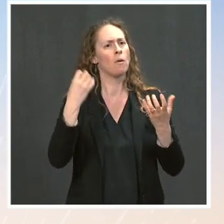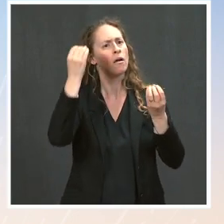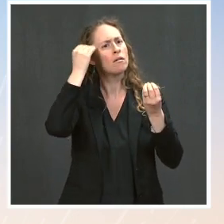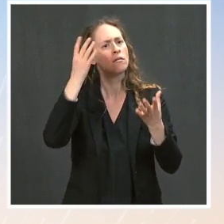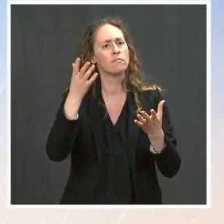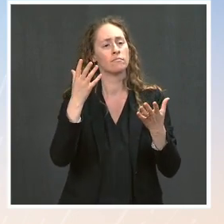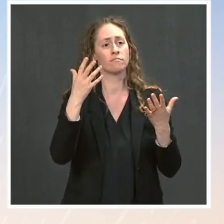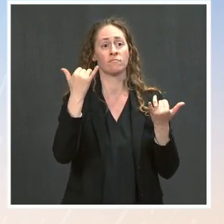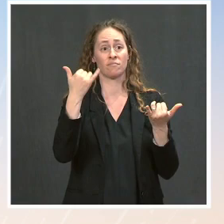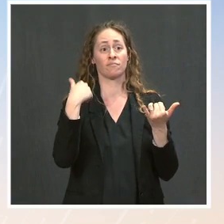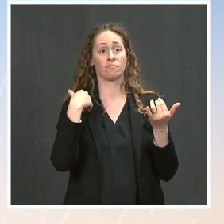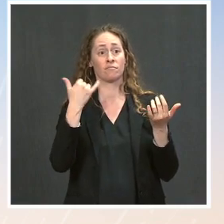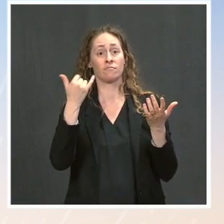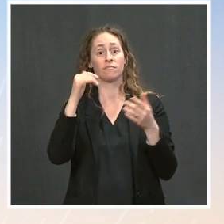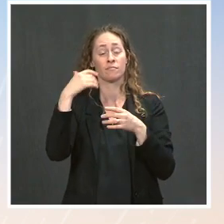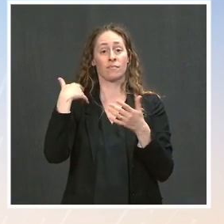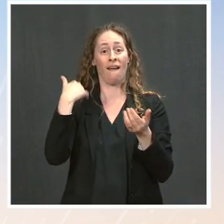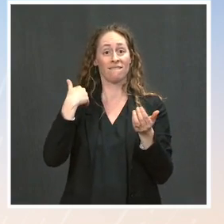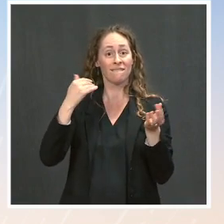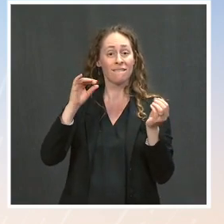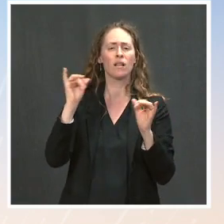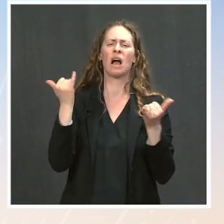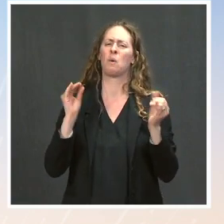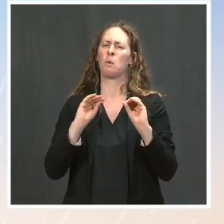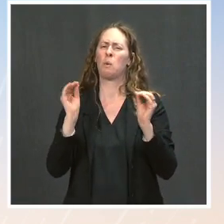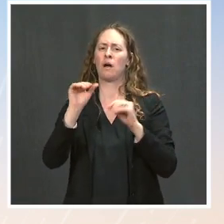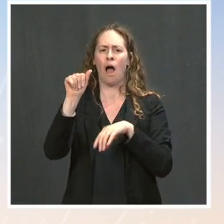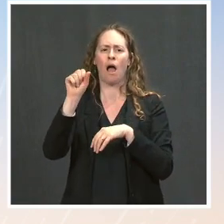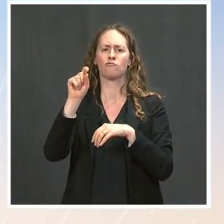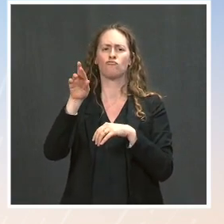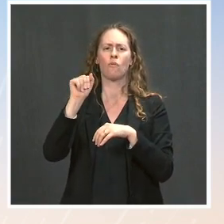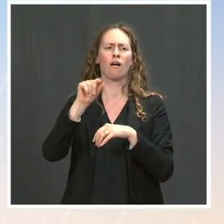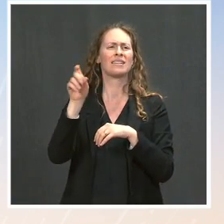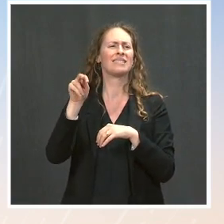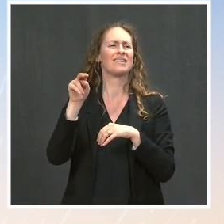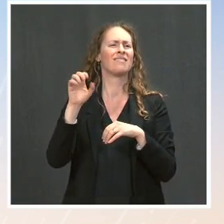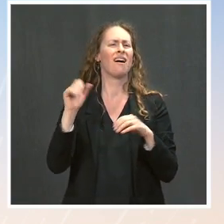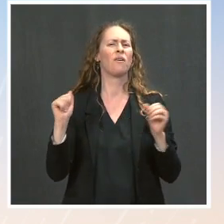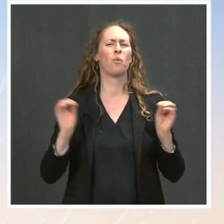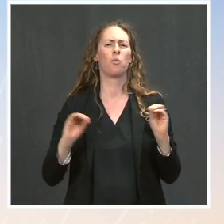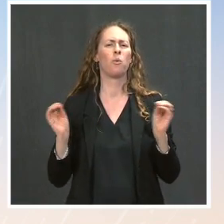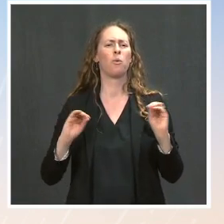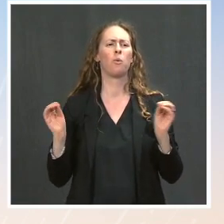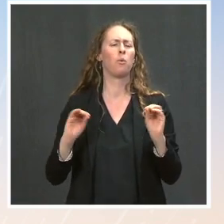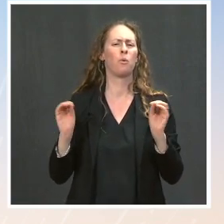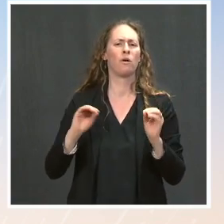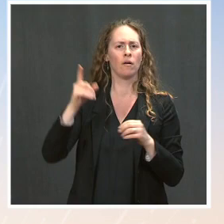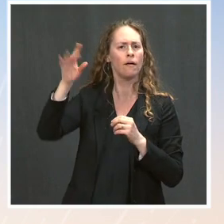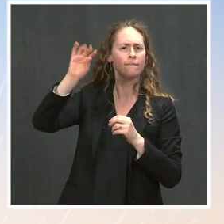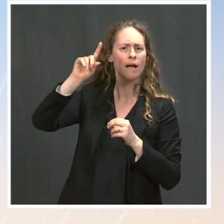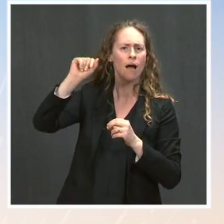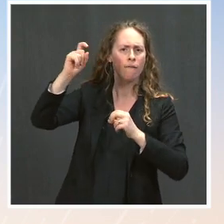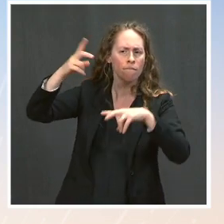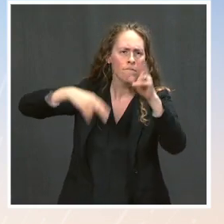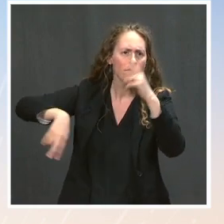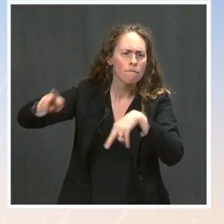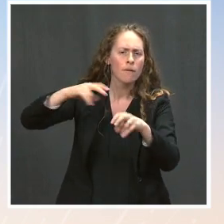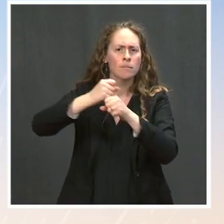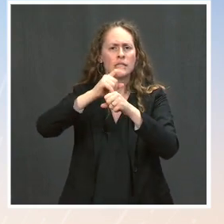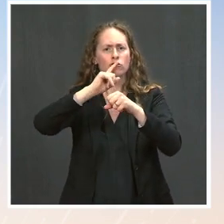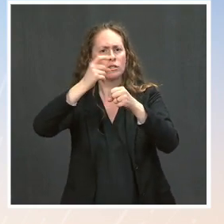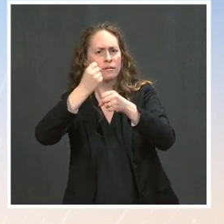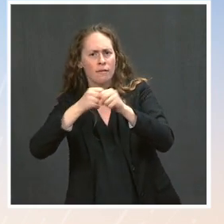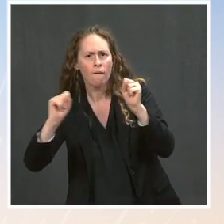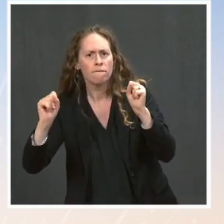available of AstraZeneca. We're talking about what the FDA needs to go through a review, right, to ensure the safety, and it's meeting our own bar and our